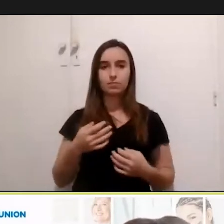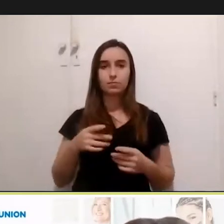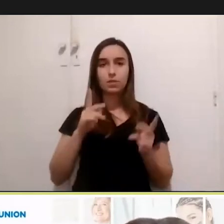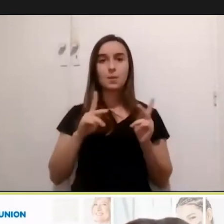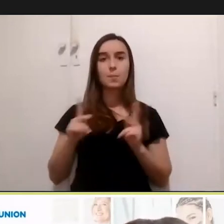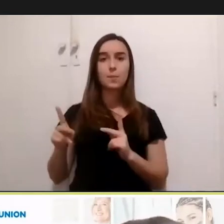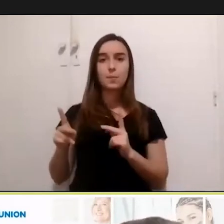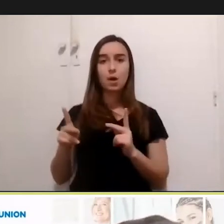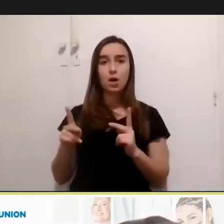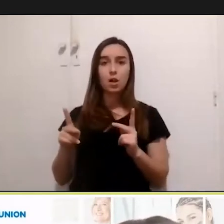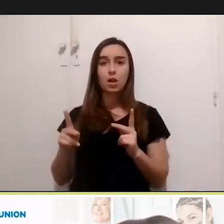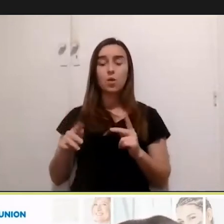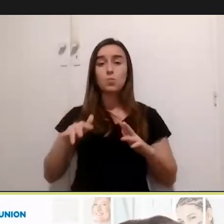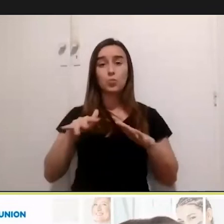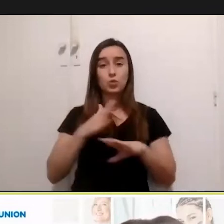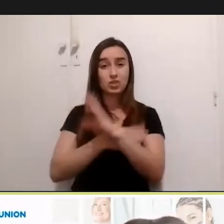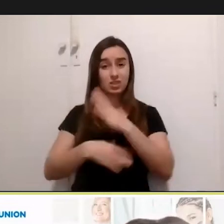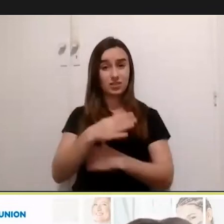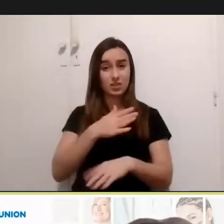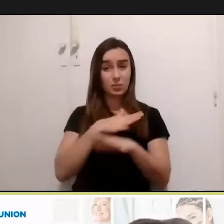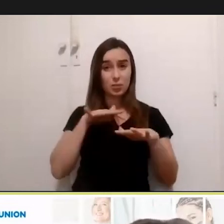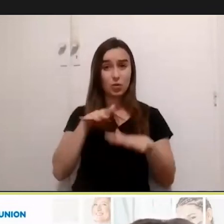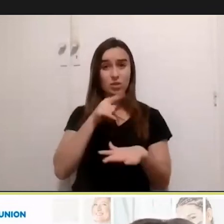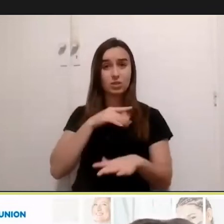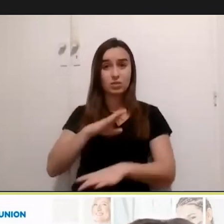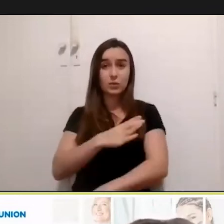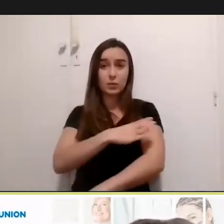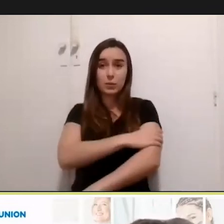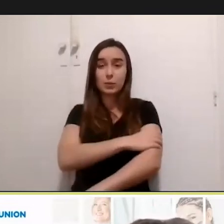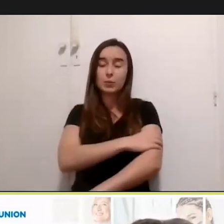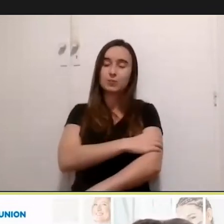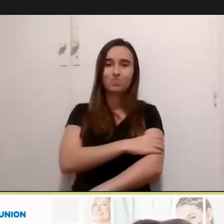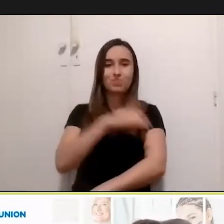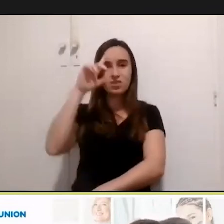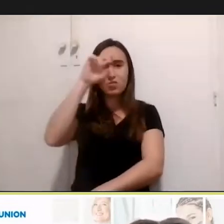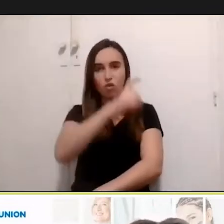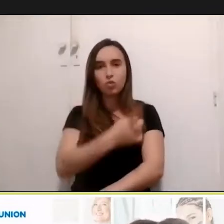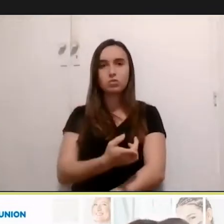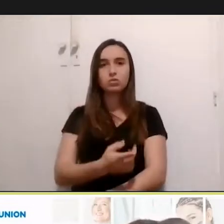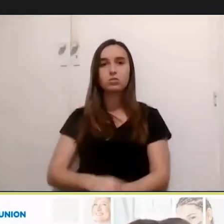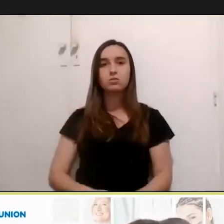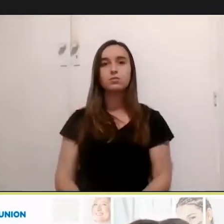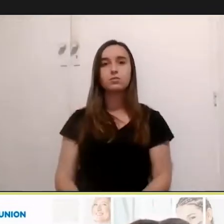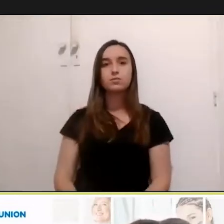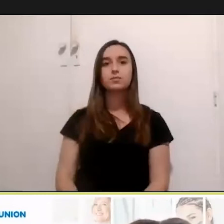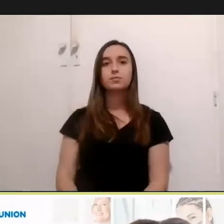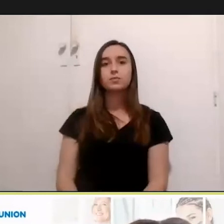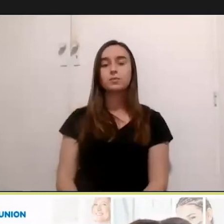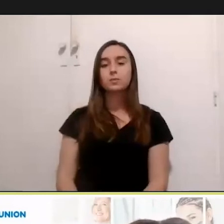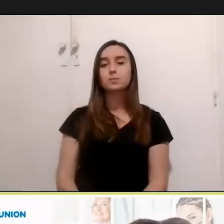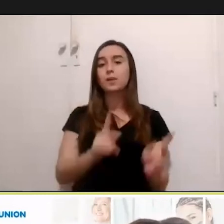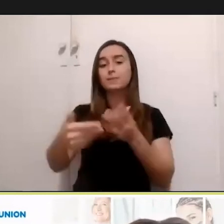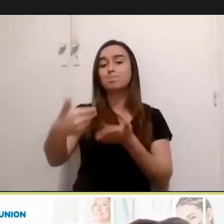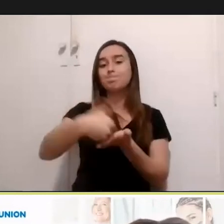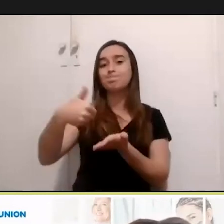cuff, which is very important in these devices, of course. It's a common request to provide